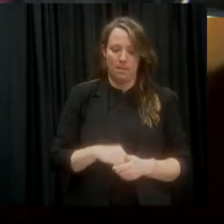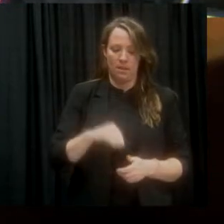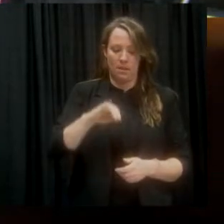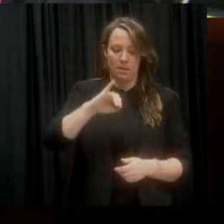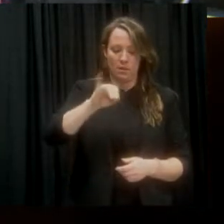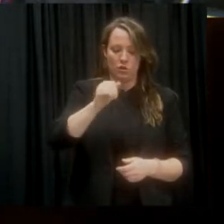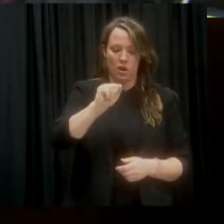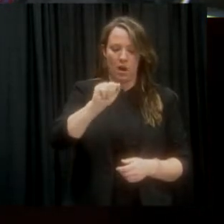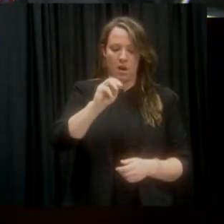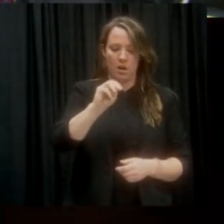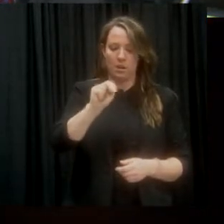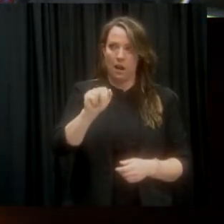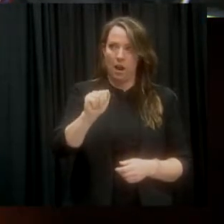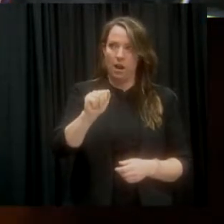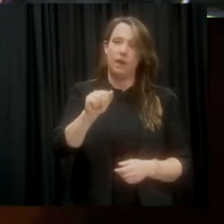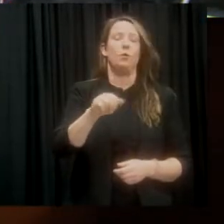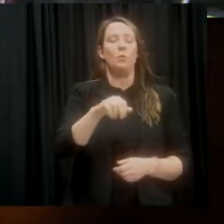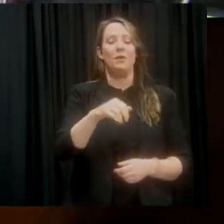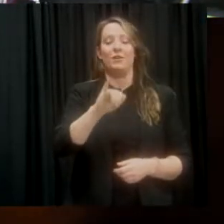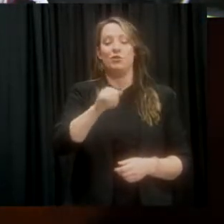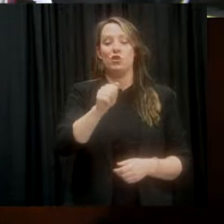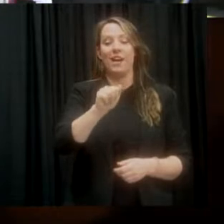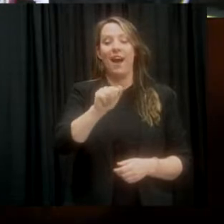Gianna Mua.